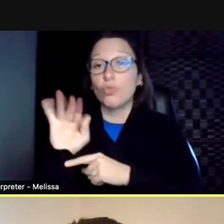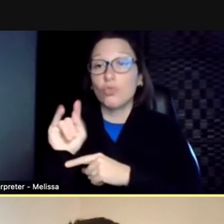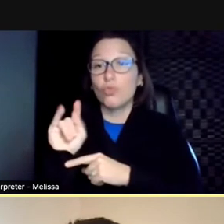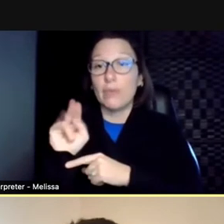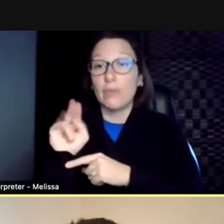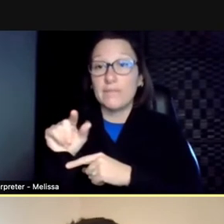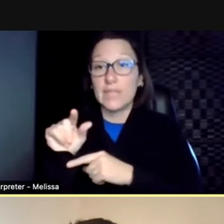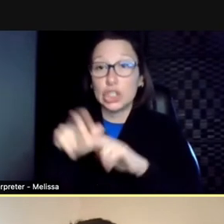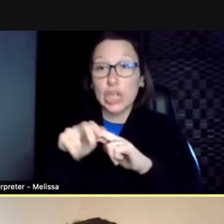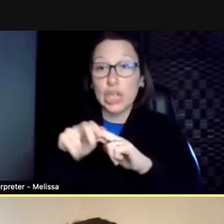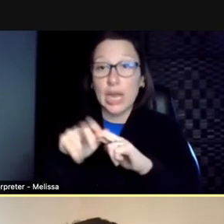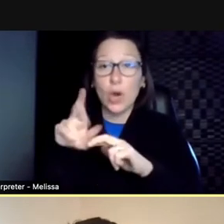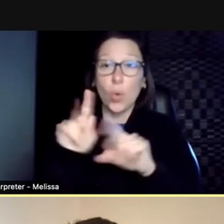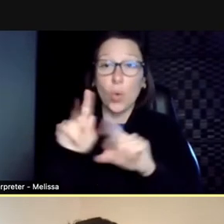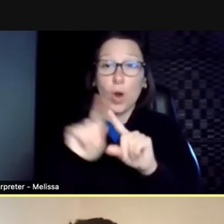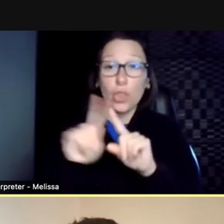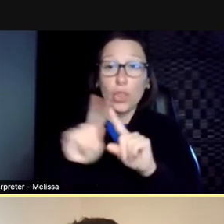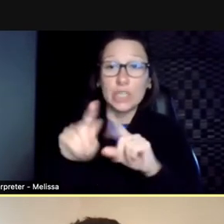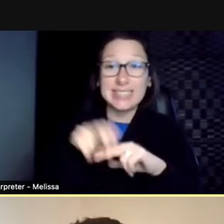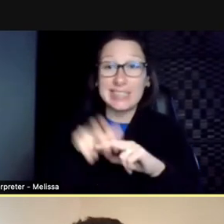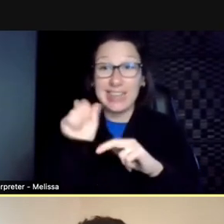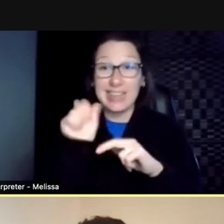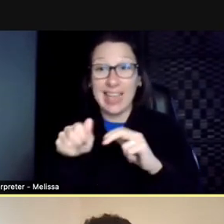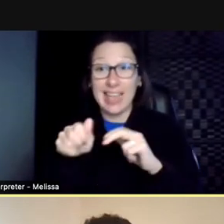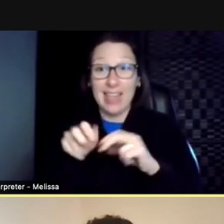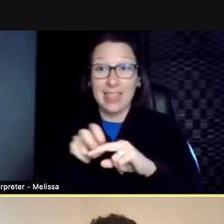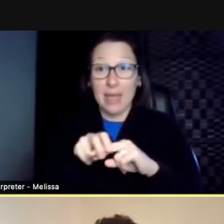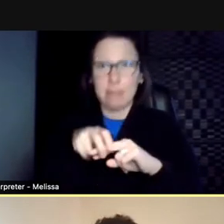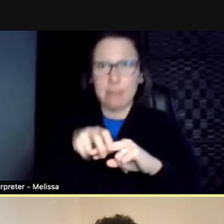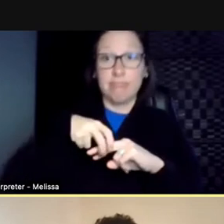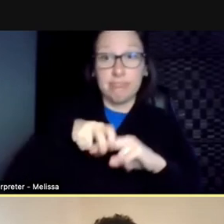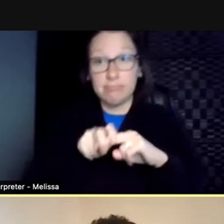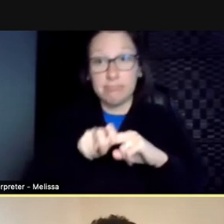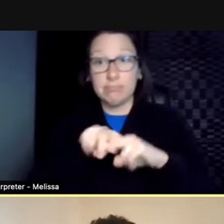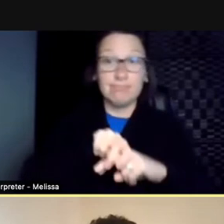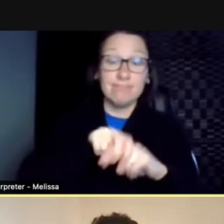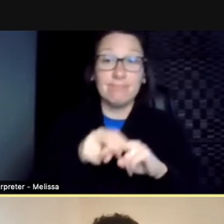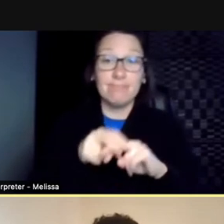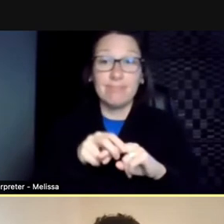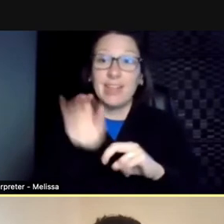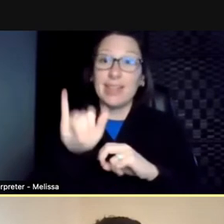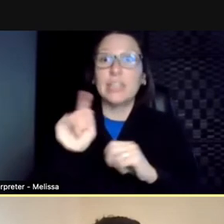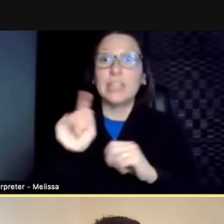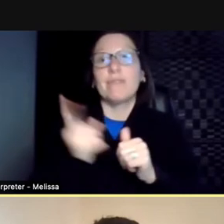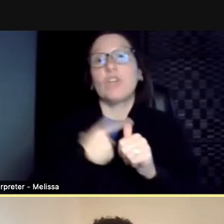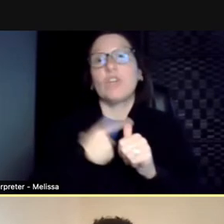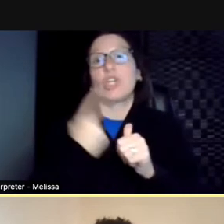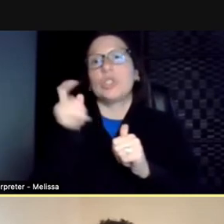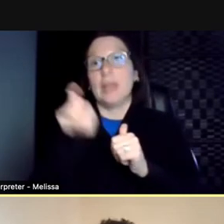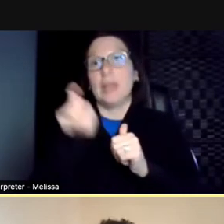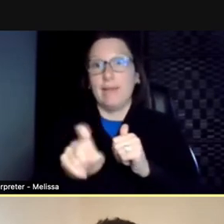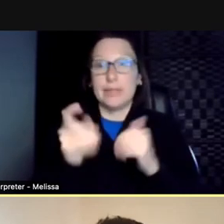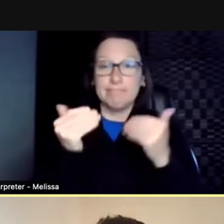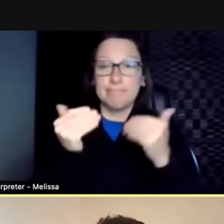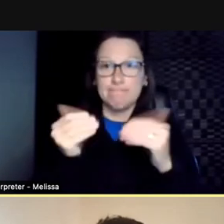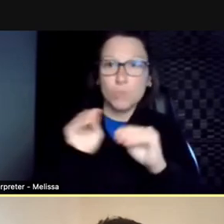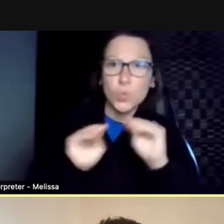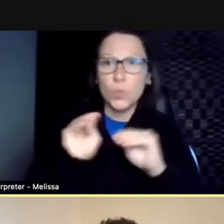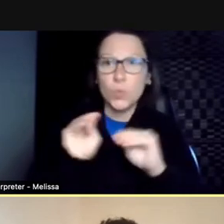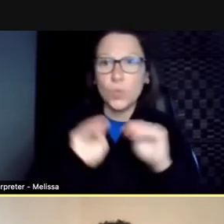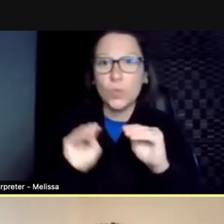they actually even change their positioning, which is probably the first thing that needs to happen to get a student to be more alert or more